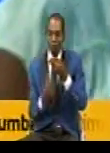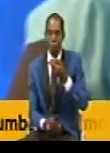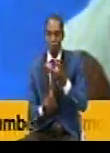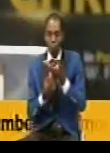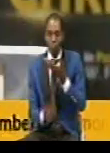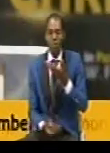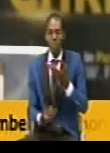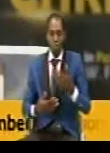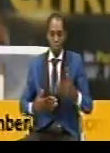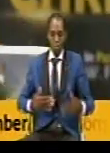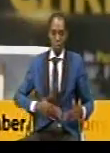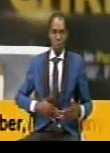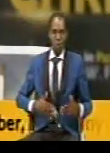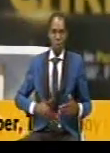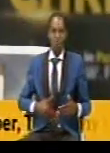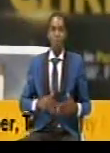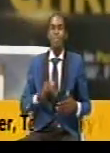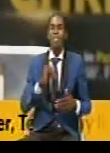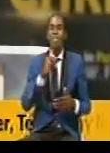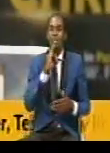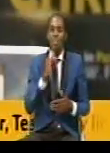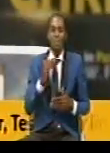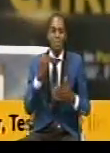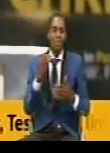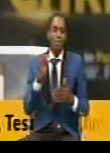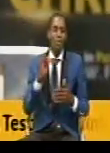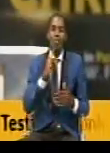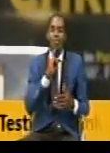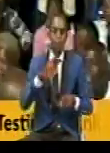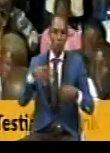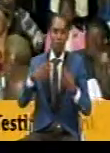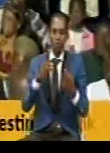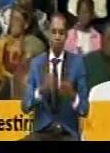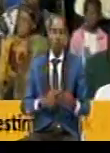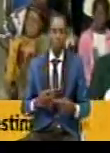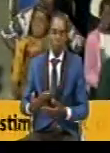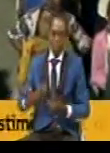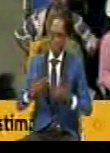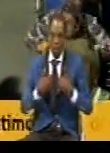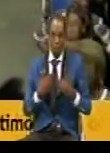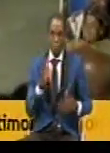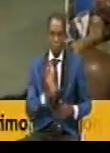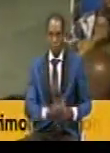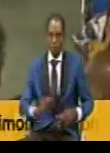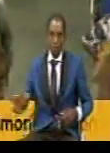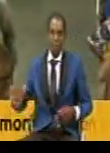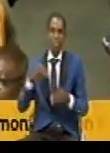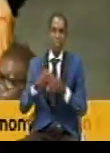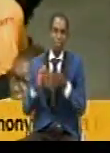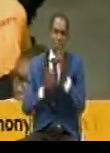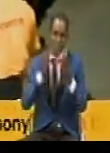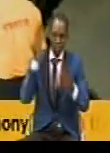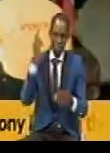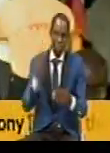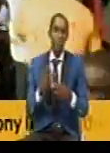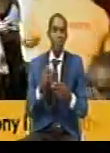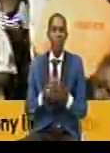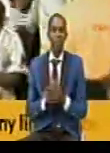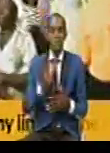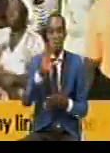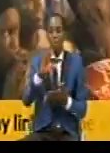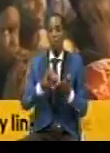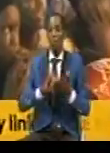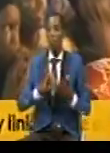Basket leaking womb is now mother is going to bear children.